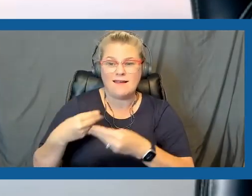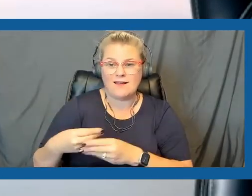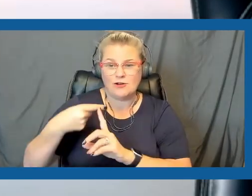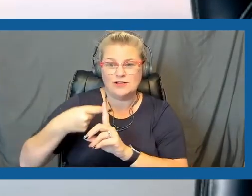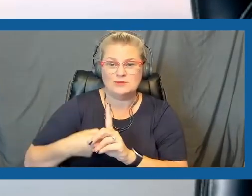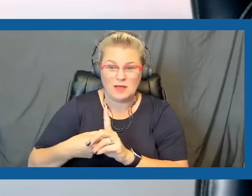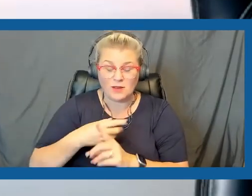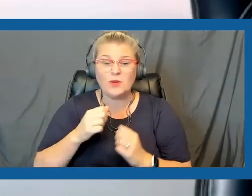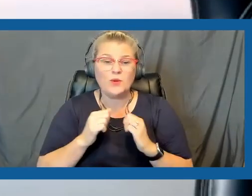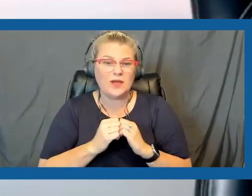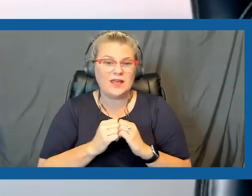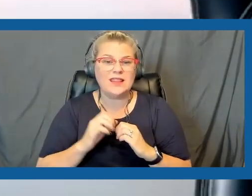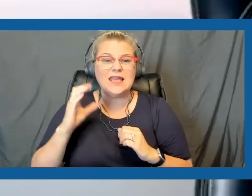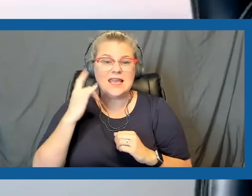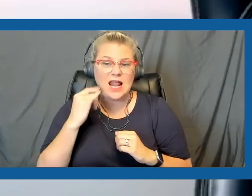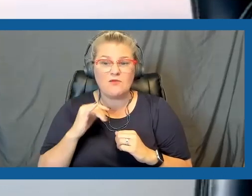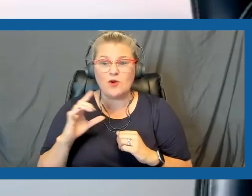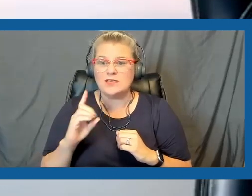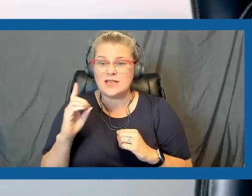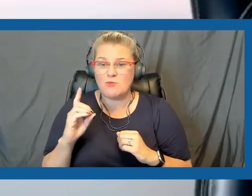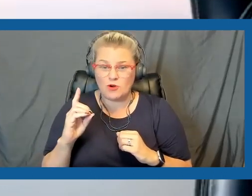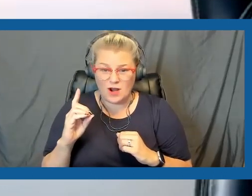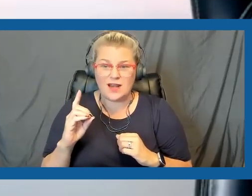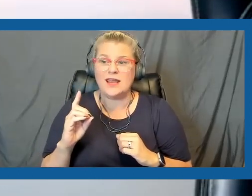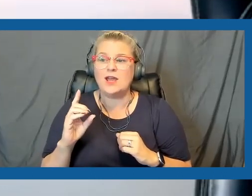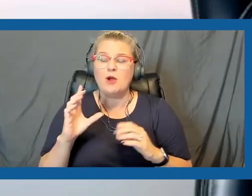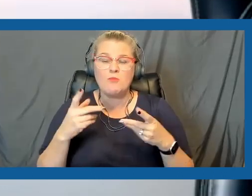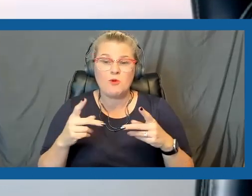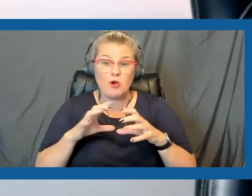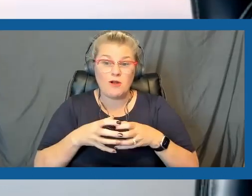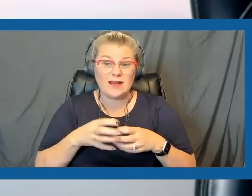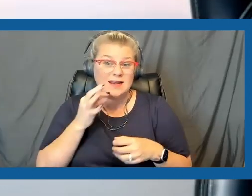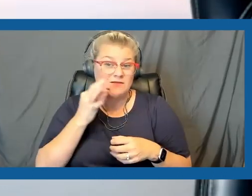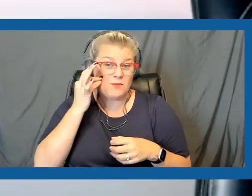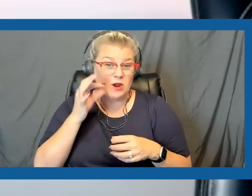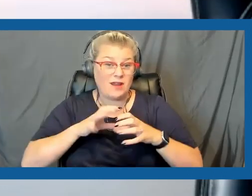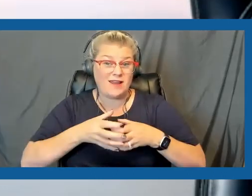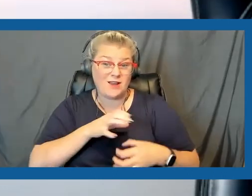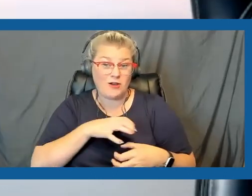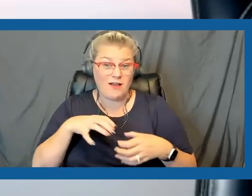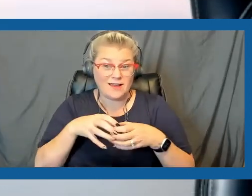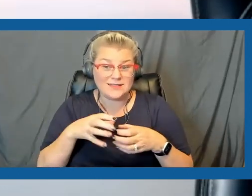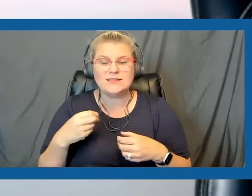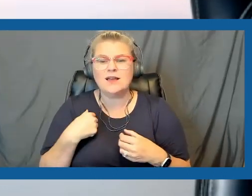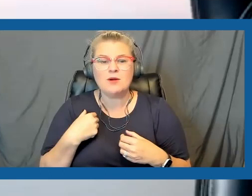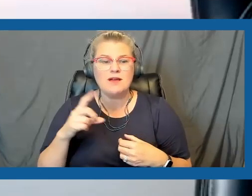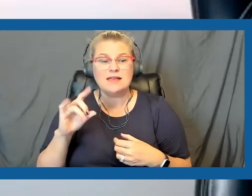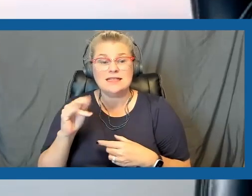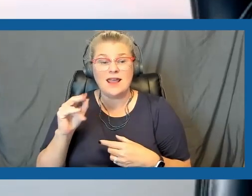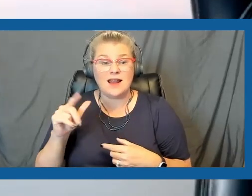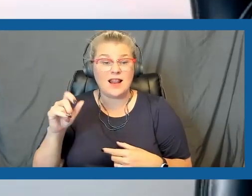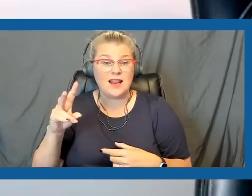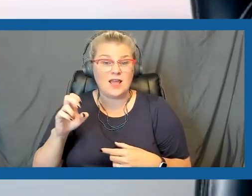the California Democratic Party Native American Caucus. My name is Diana Love, and I am proud to serve as the